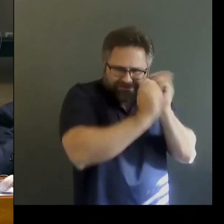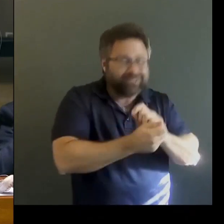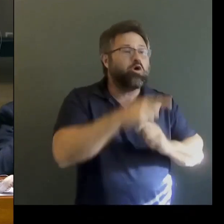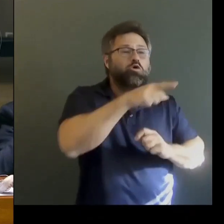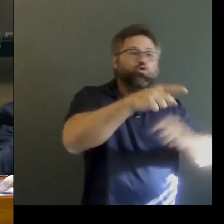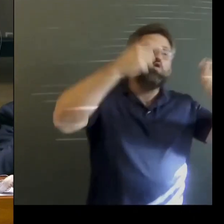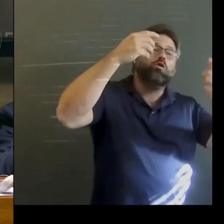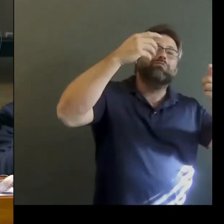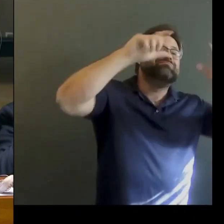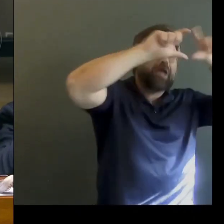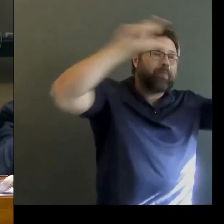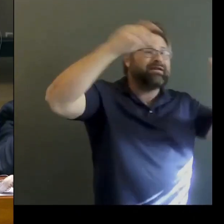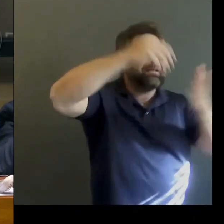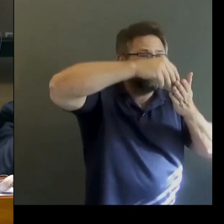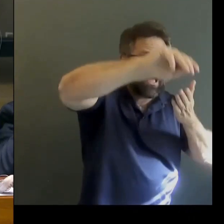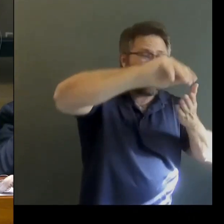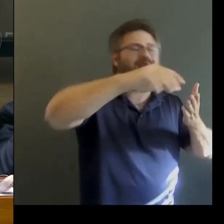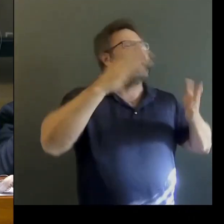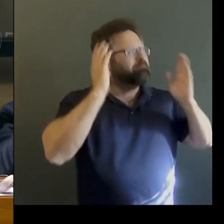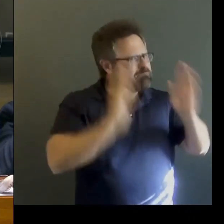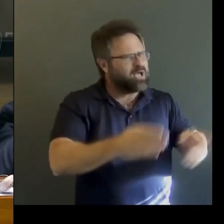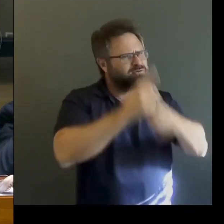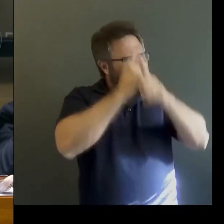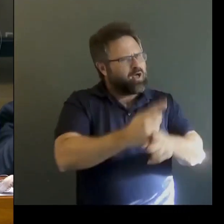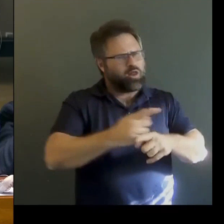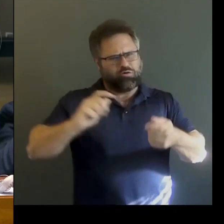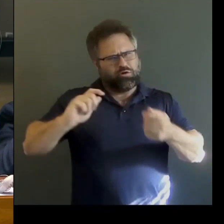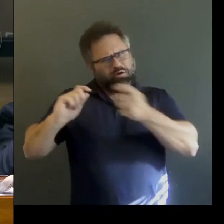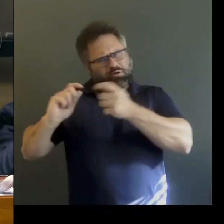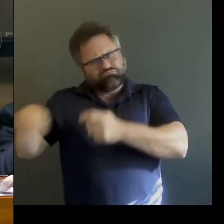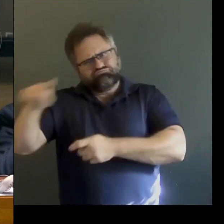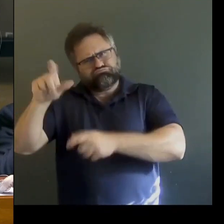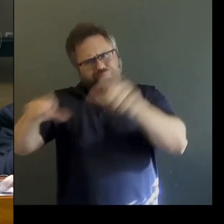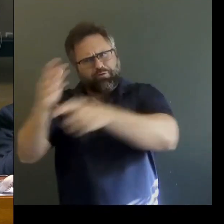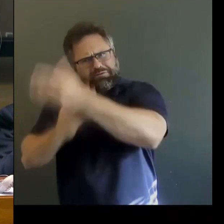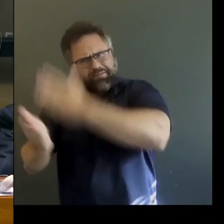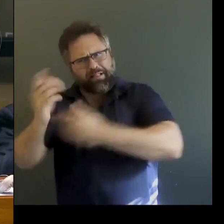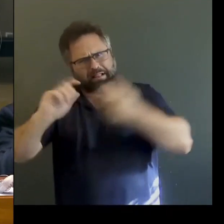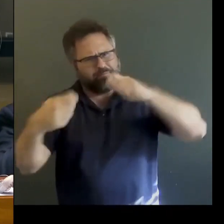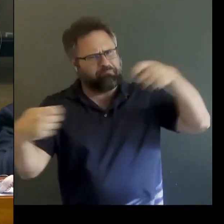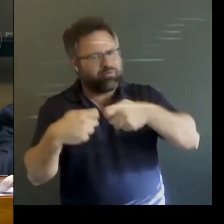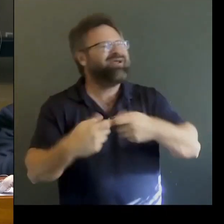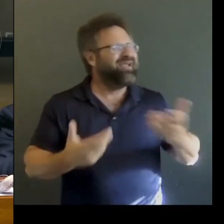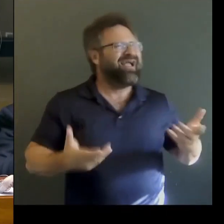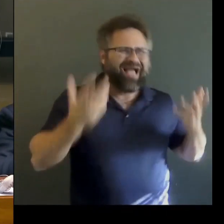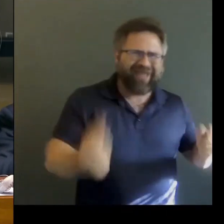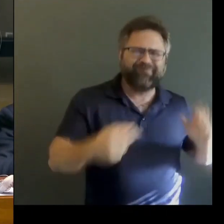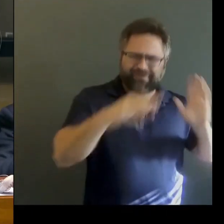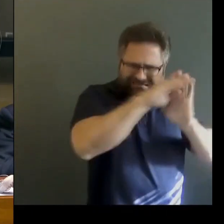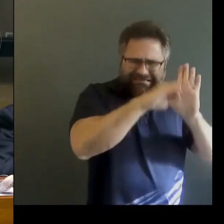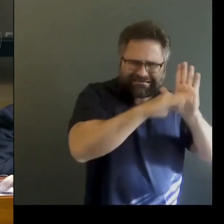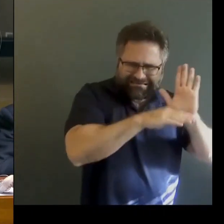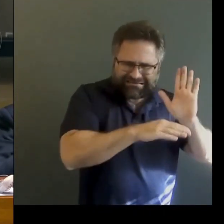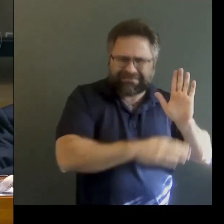On the way forward, speakers suggested more investment in education and outreach, particularly in training businesses on